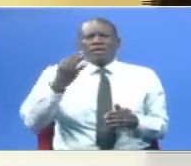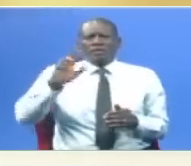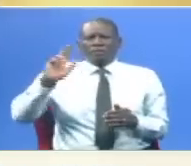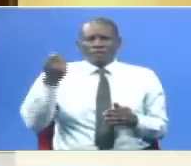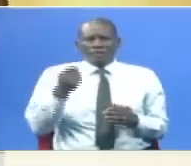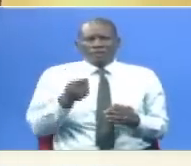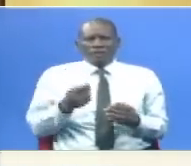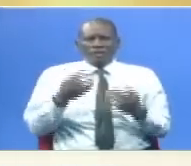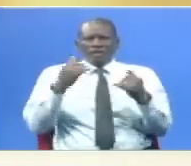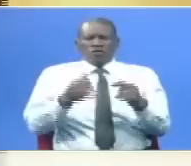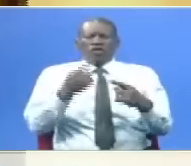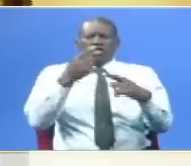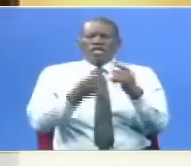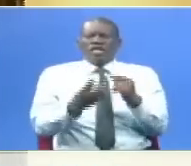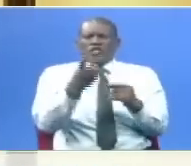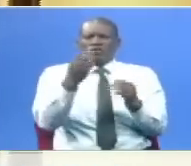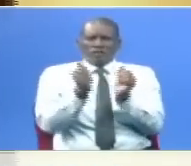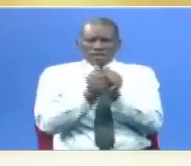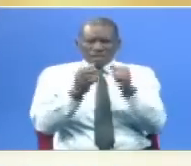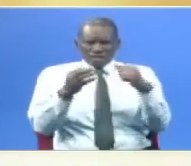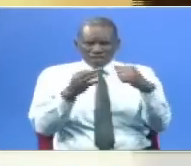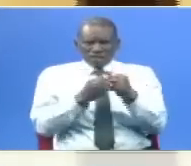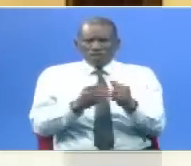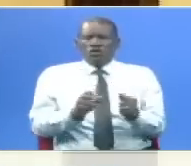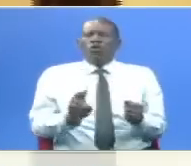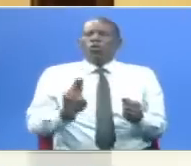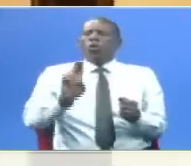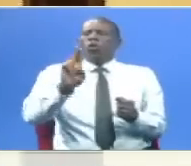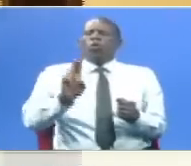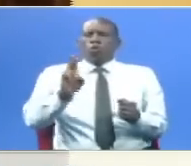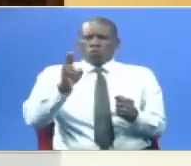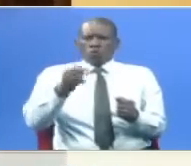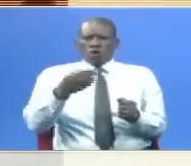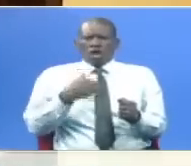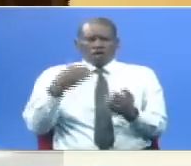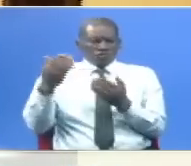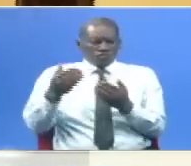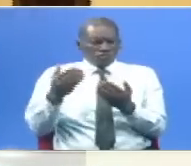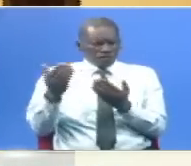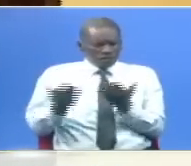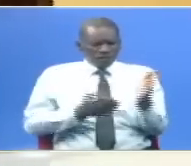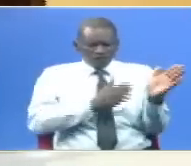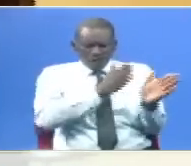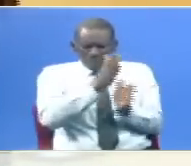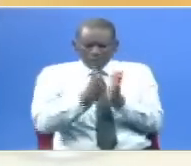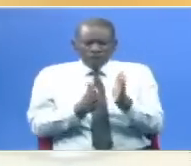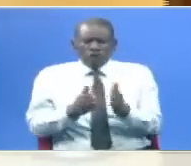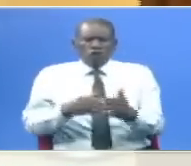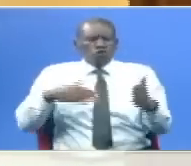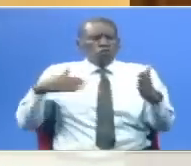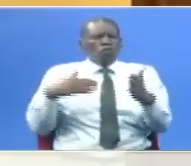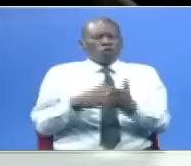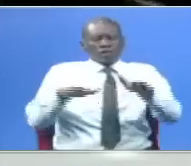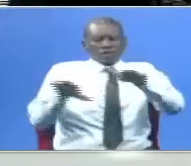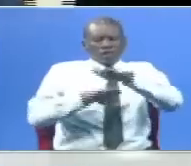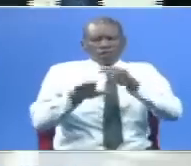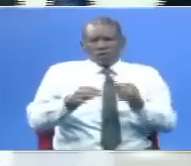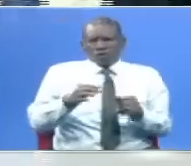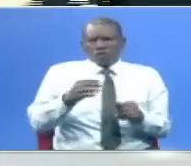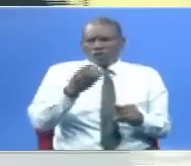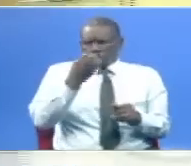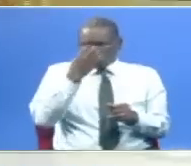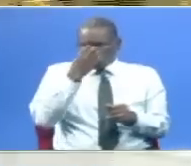Fast forward to 2018, and Uhuru seems to have conceived a plan to deny his deputy, William Ruto, the